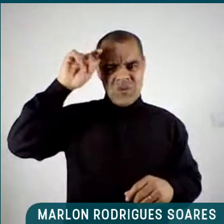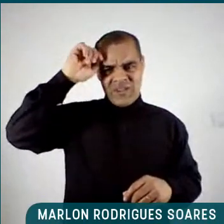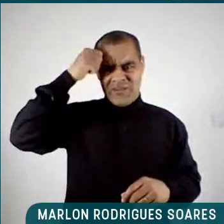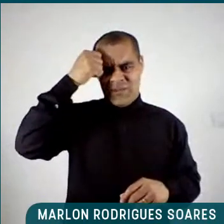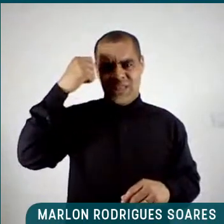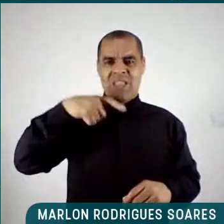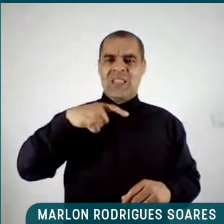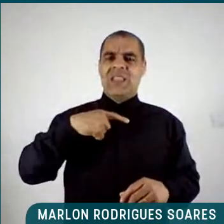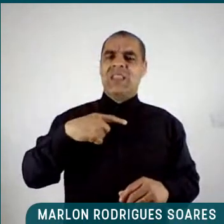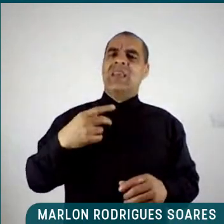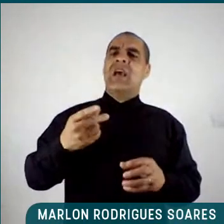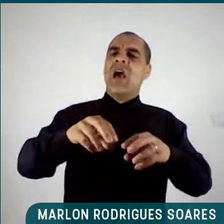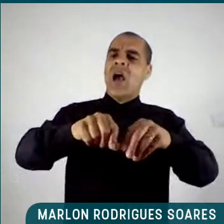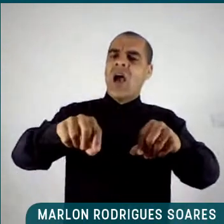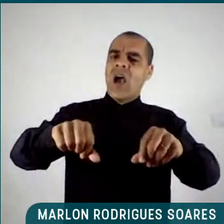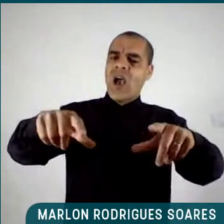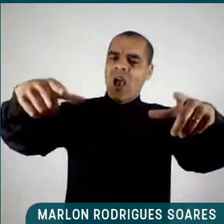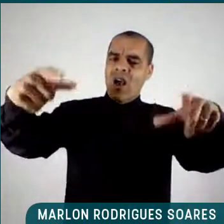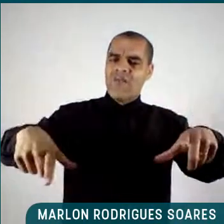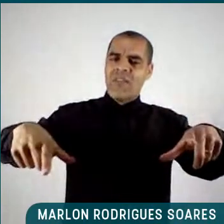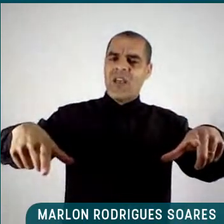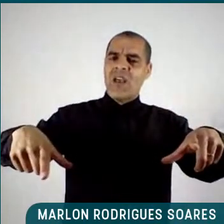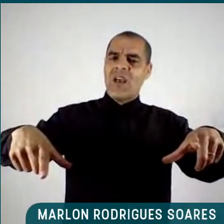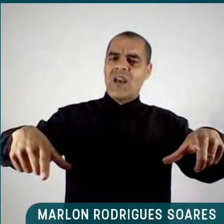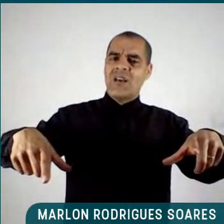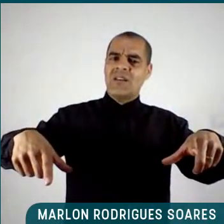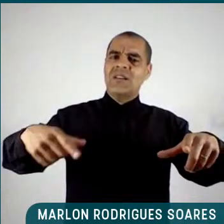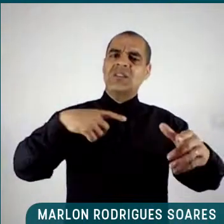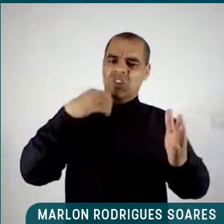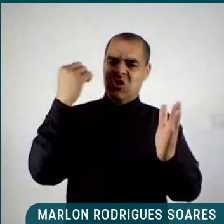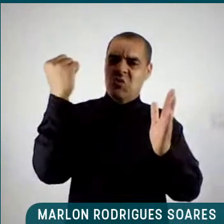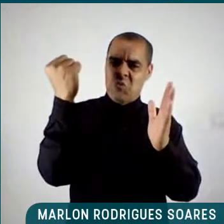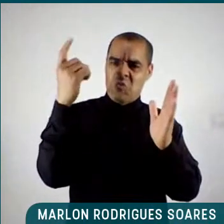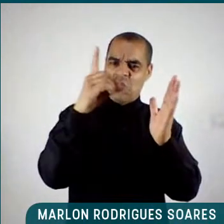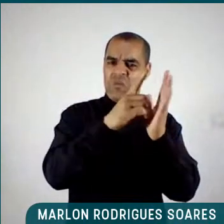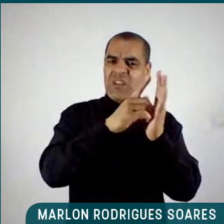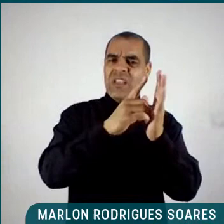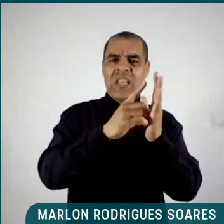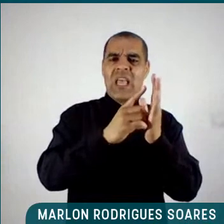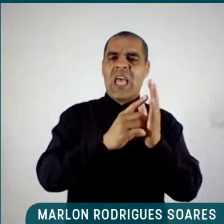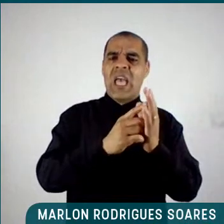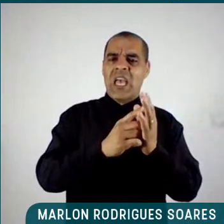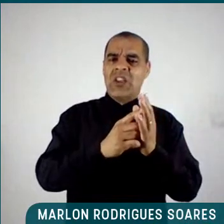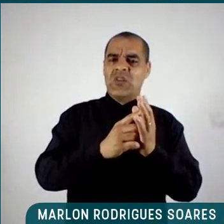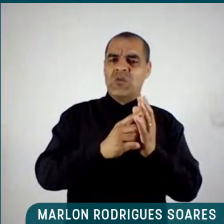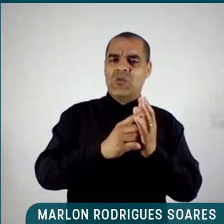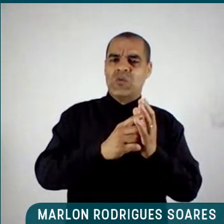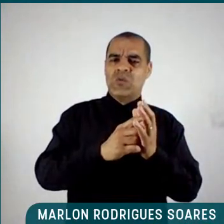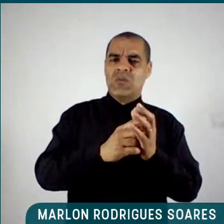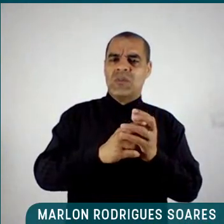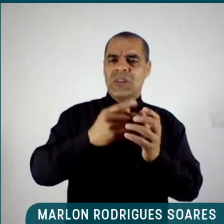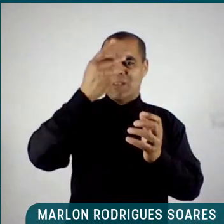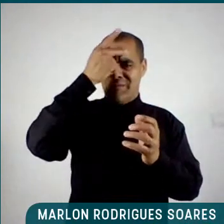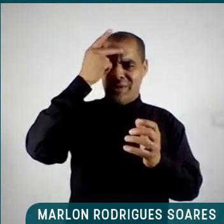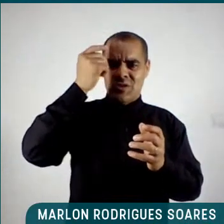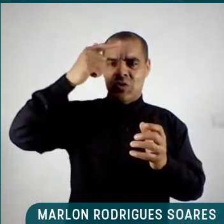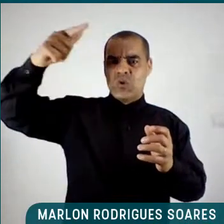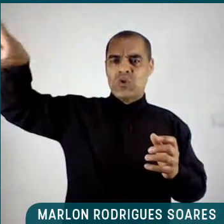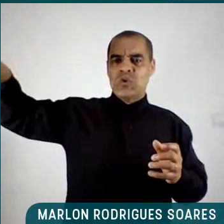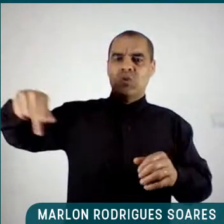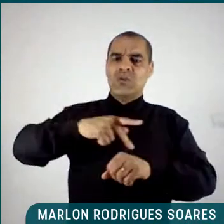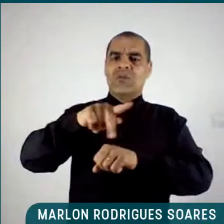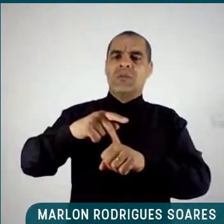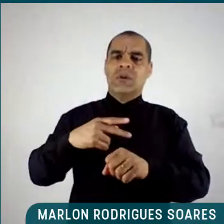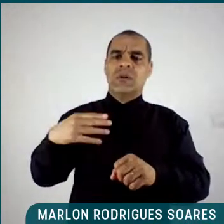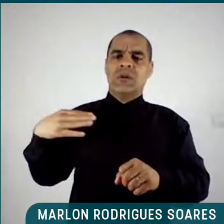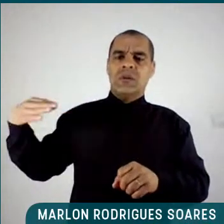da escravatura, In essa Brazil, lei existe. there are Então, a still gente não podia laws desconhecer saying os that imigrantes que estavam black aqui people couldn't trabalhando have sem título de Estado.